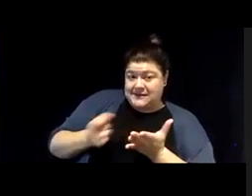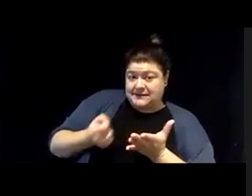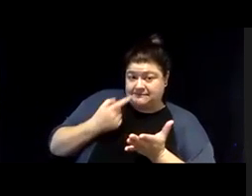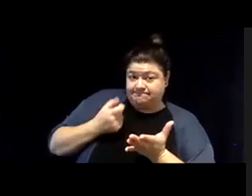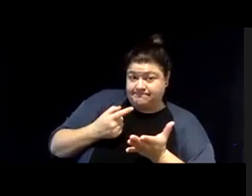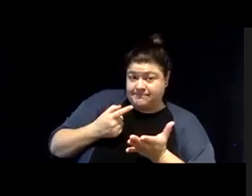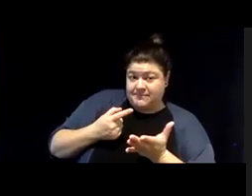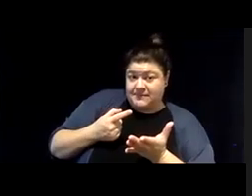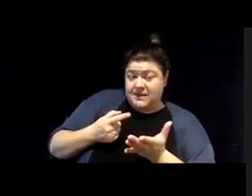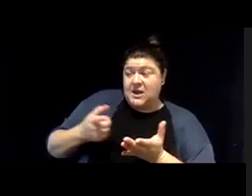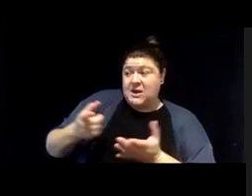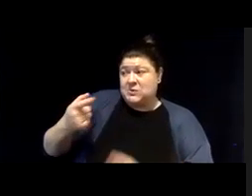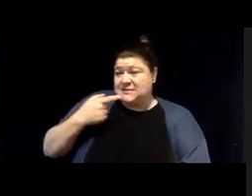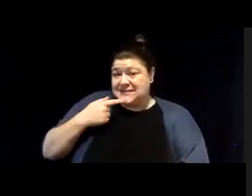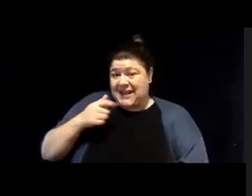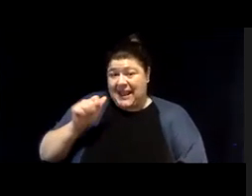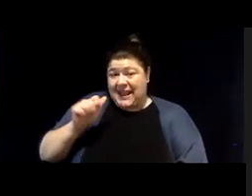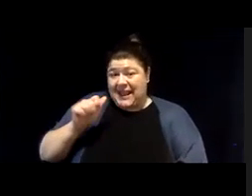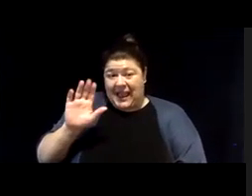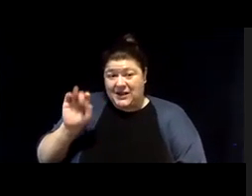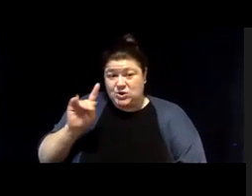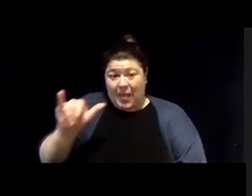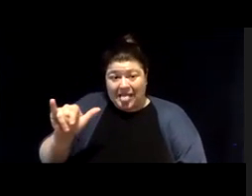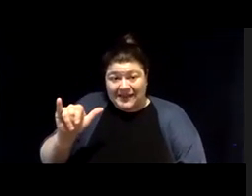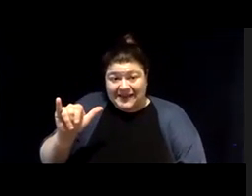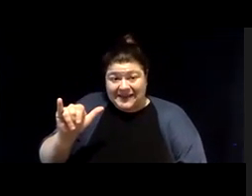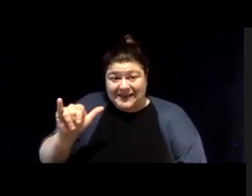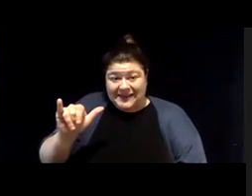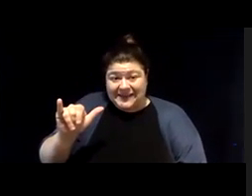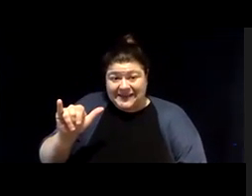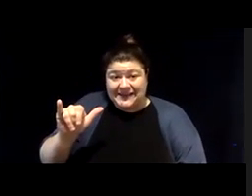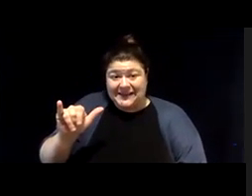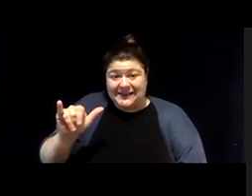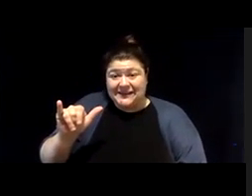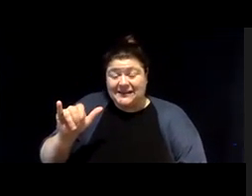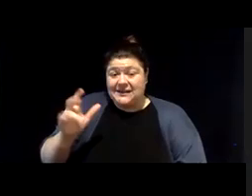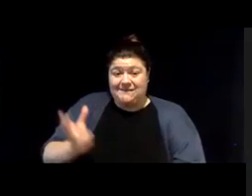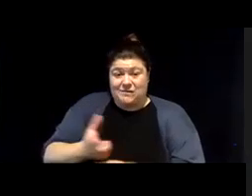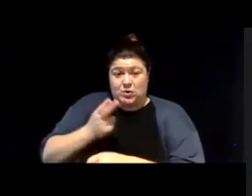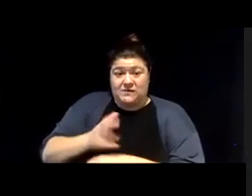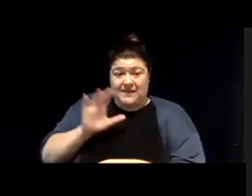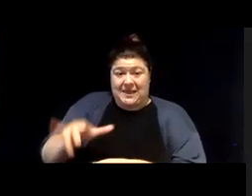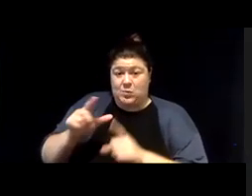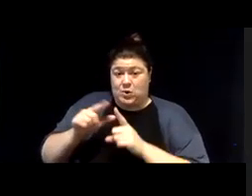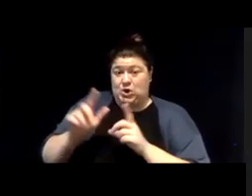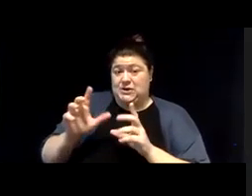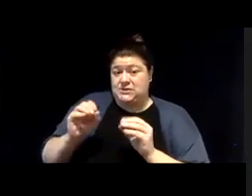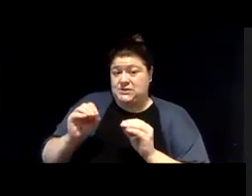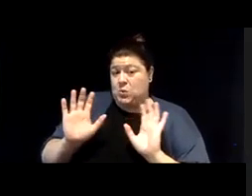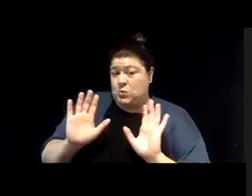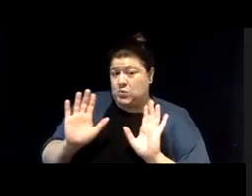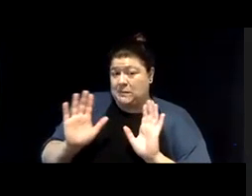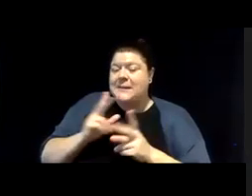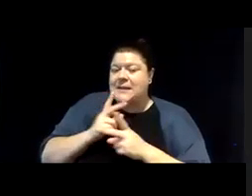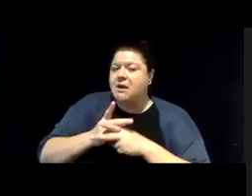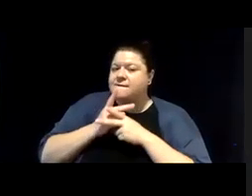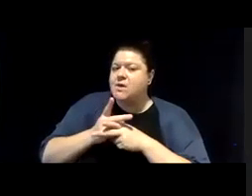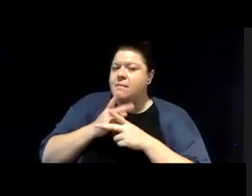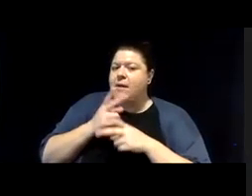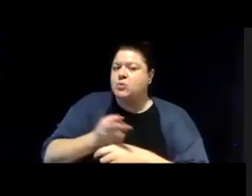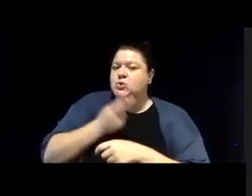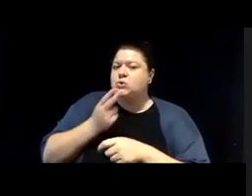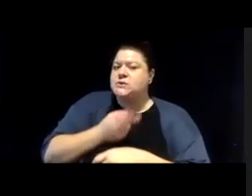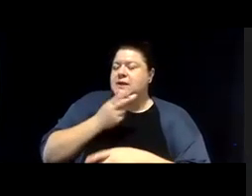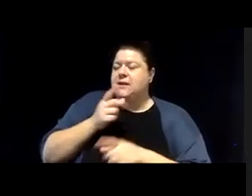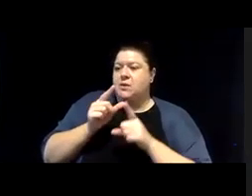actually taking that medication? If you're using that word. And so be very careful about using the